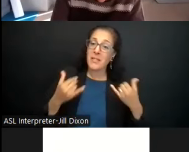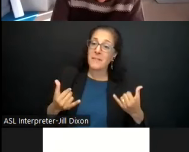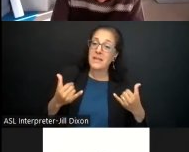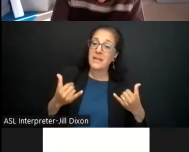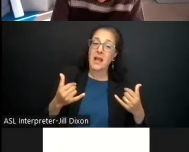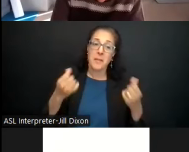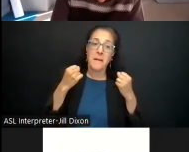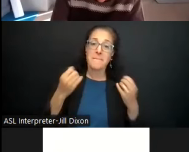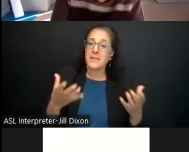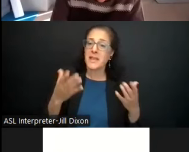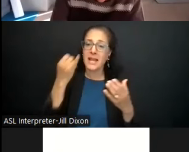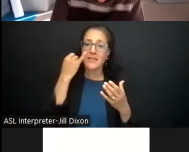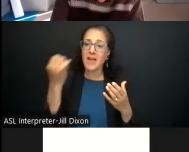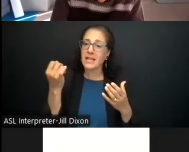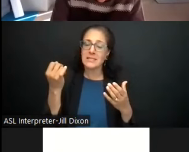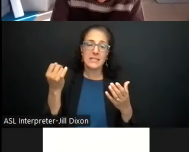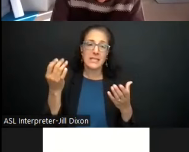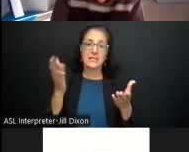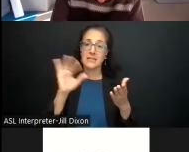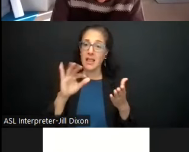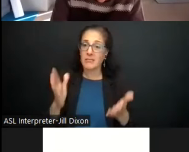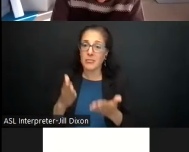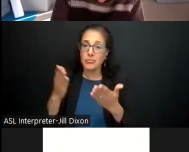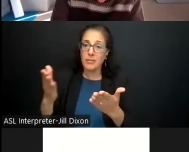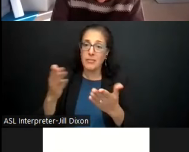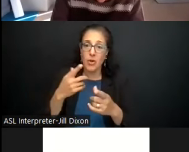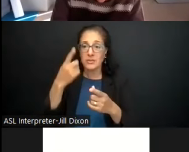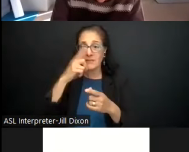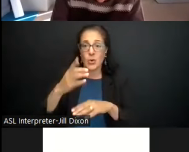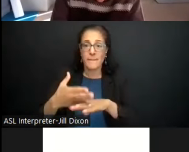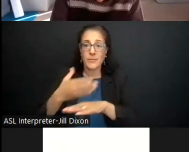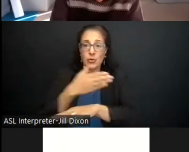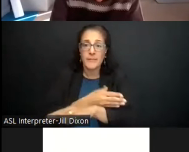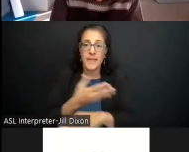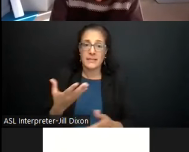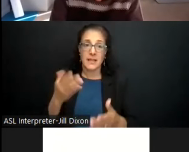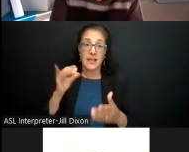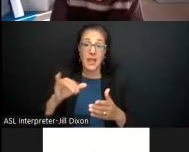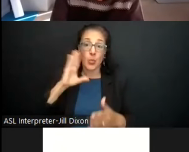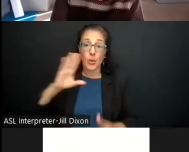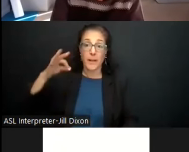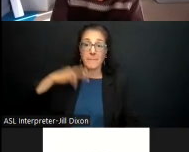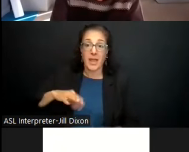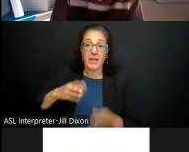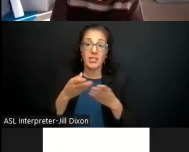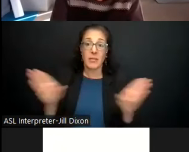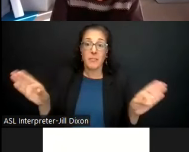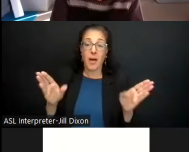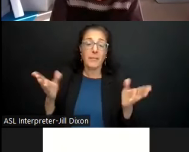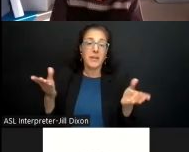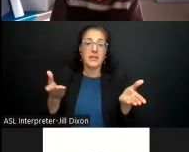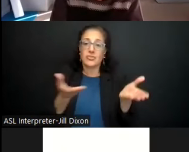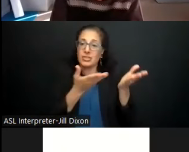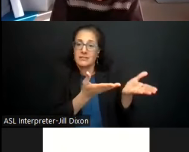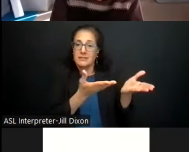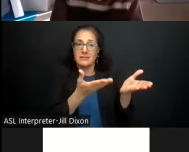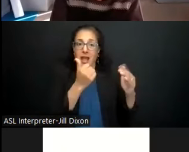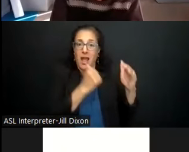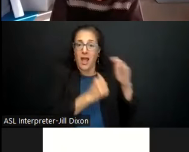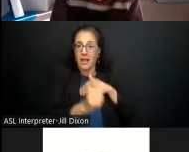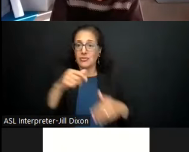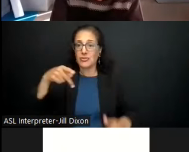plenty of ideas that have been proposed for improvements that'll benefit the public right beneath the Pulaski